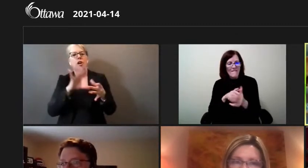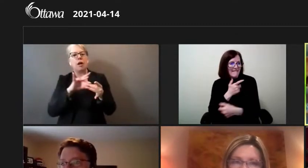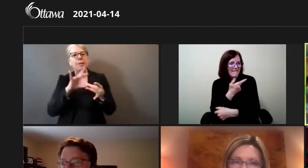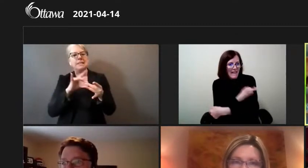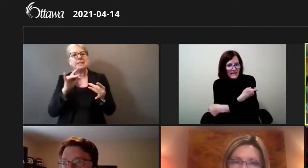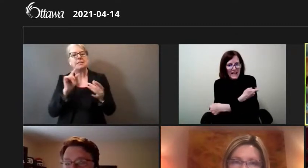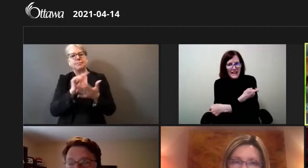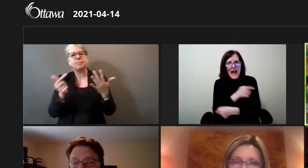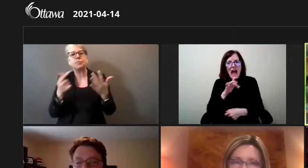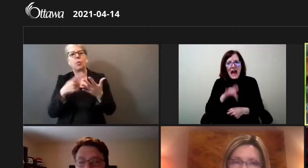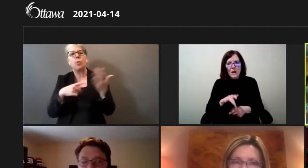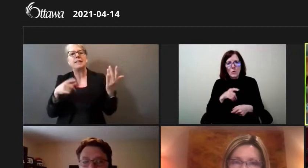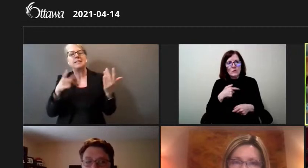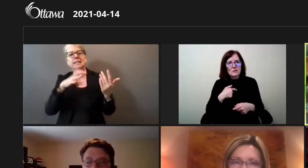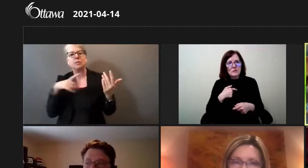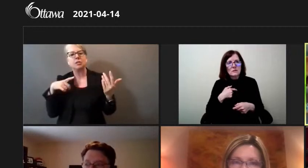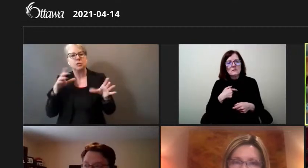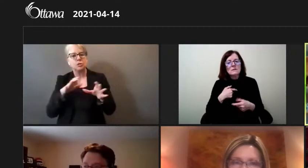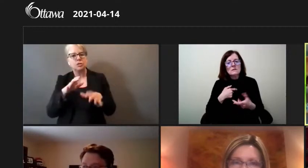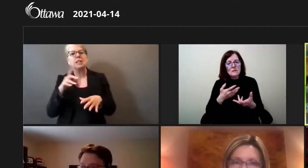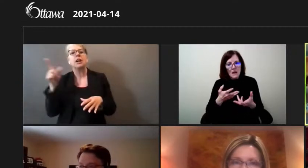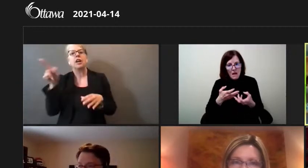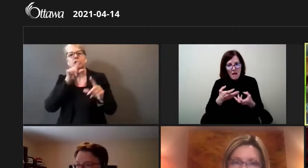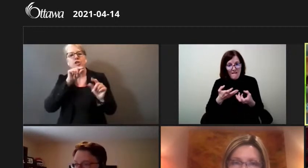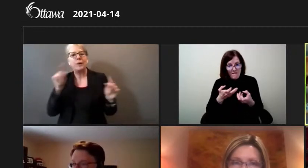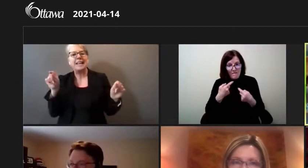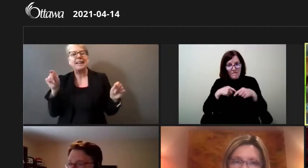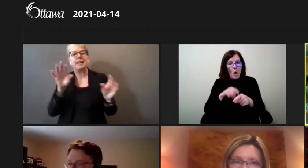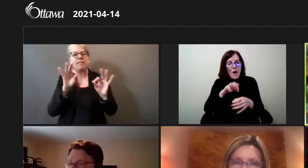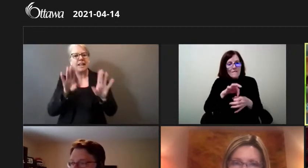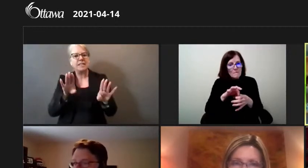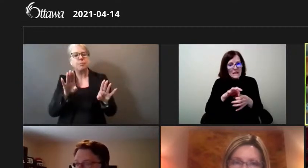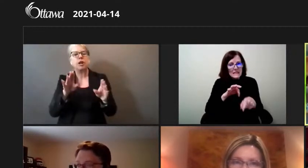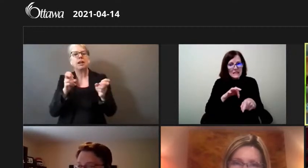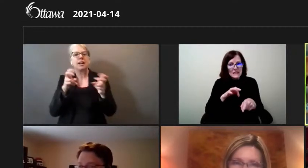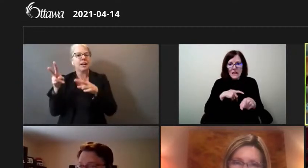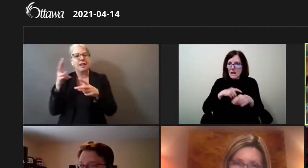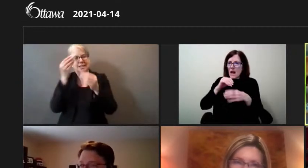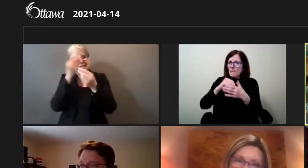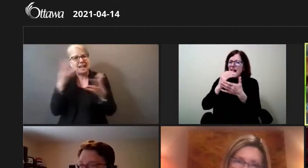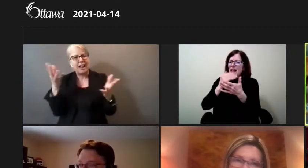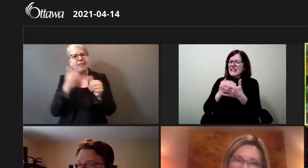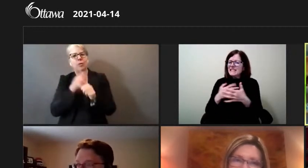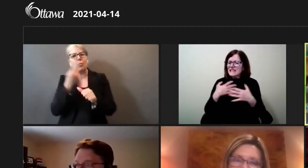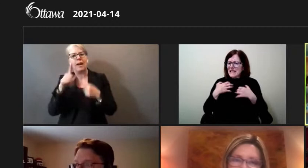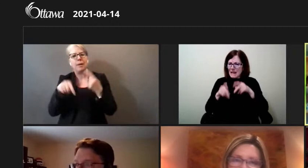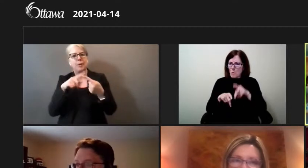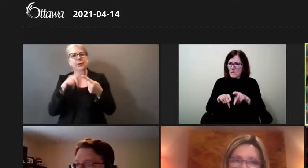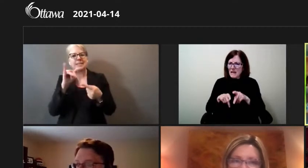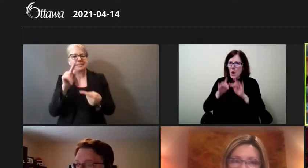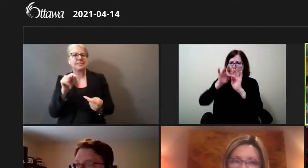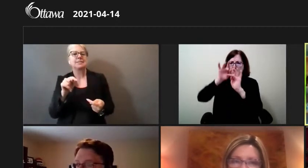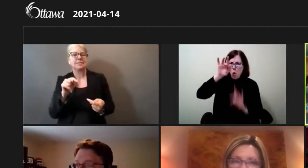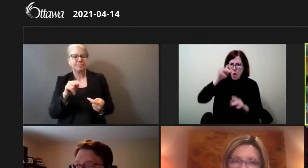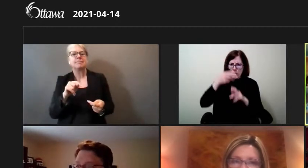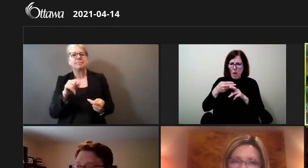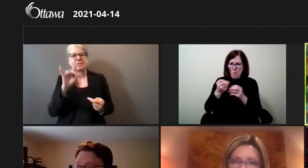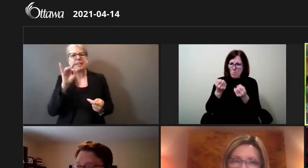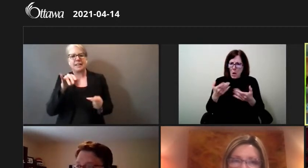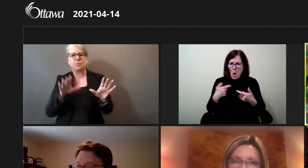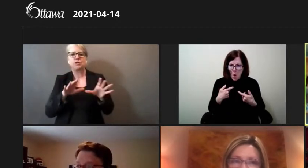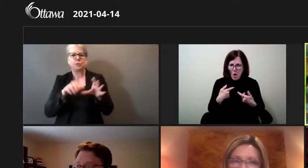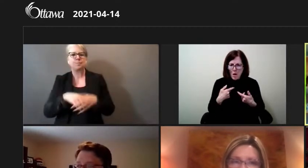can counselors do, and she said, you tweet it, you Facebook it, you tell everybody about it, and that's what you do.